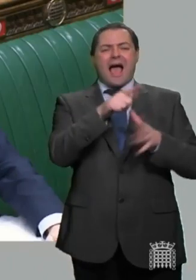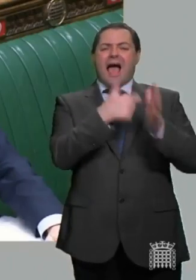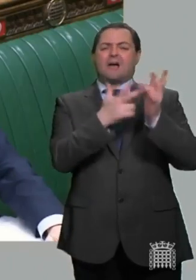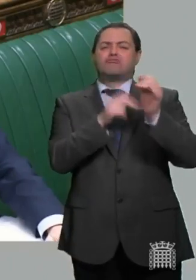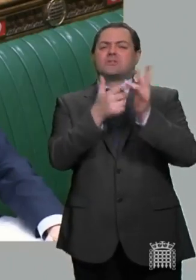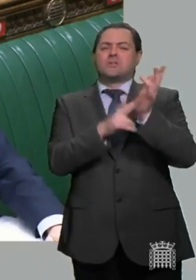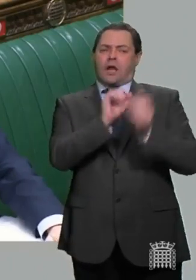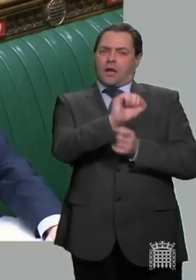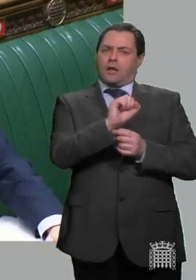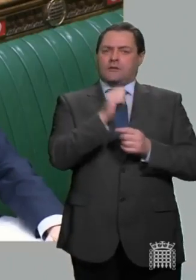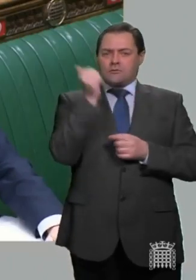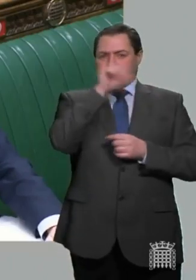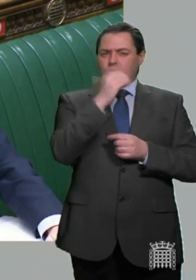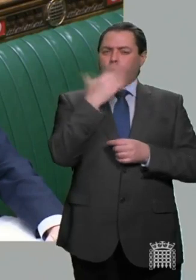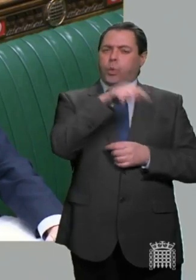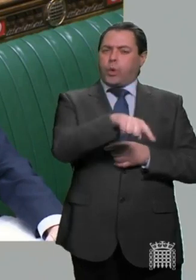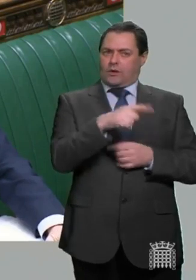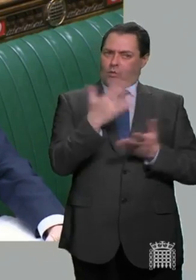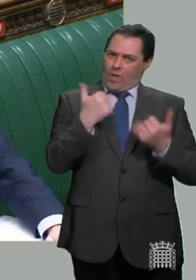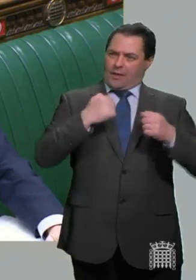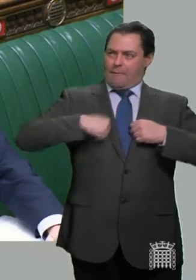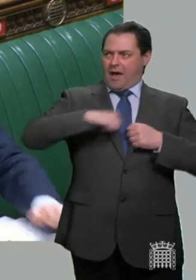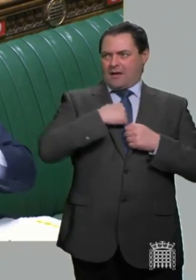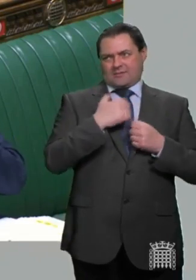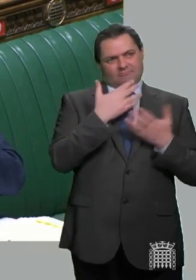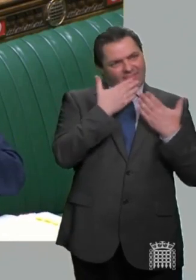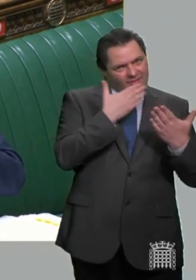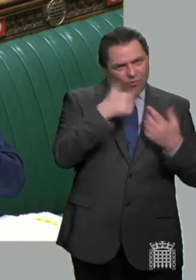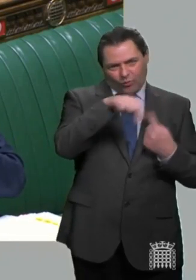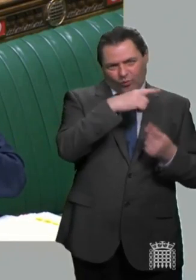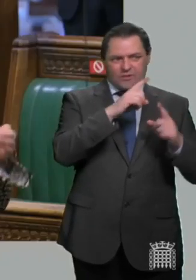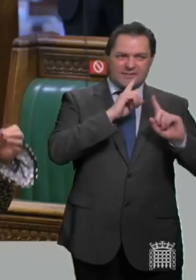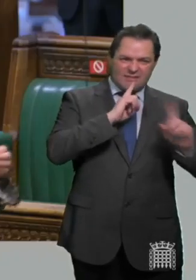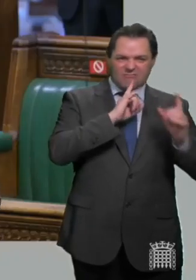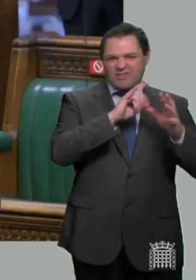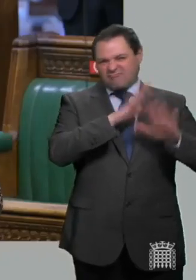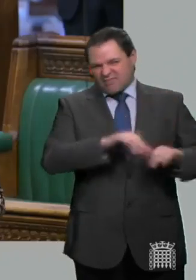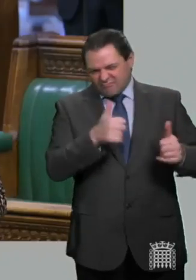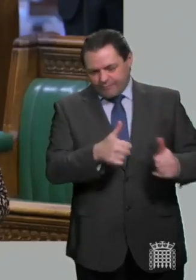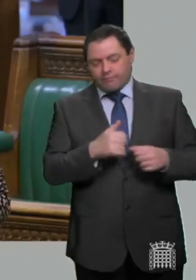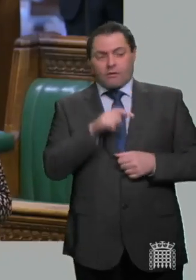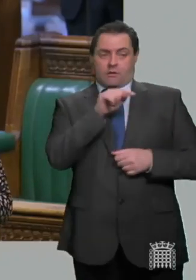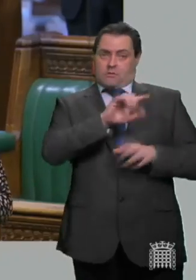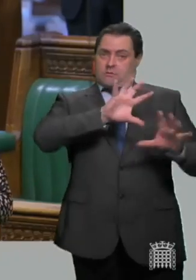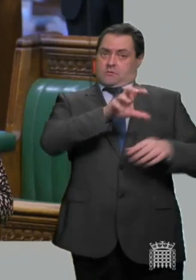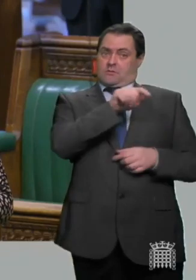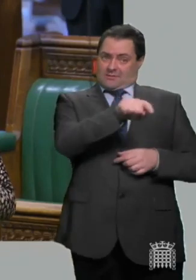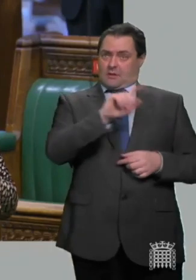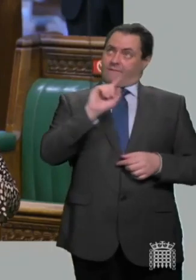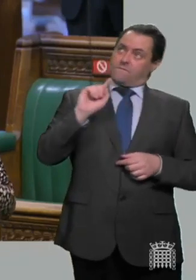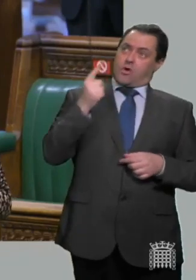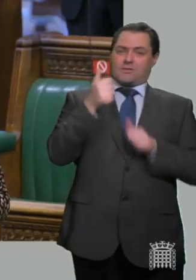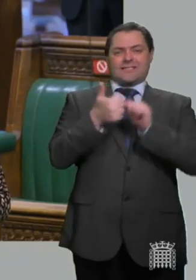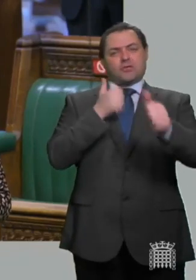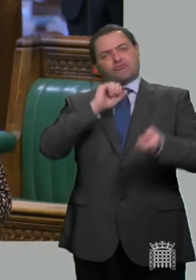Academy for making our visit such a welcoming one. As you'll know, Mr Speaker, my constituency was at the heart of the first industrial revolution.